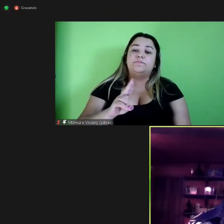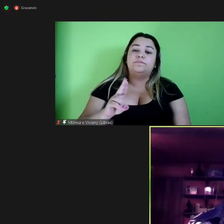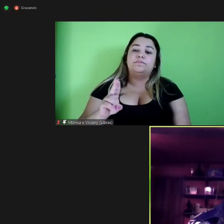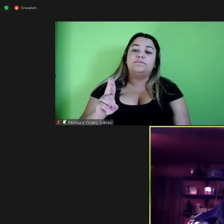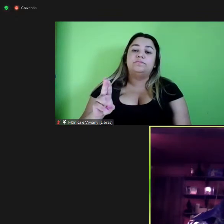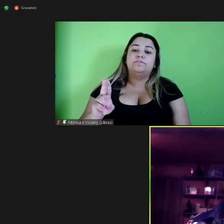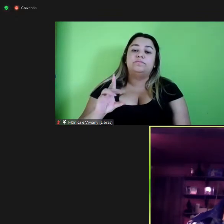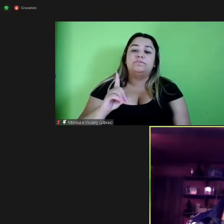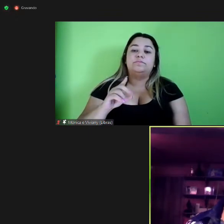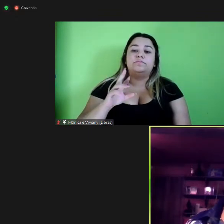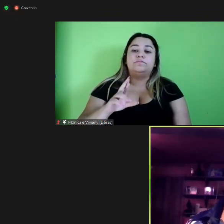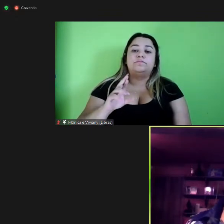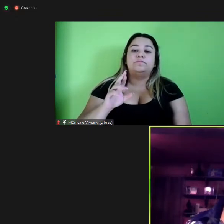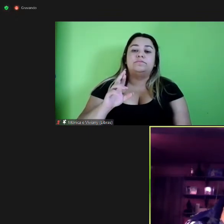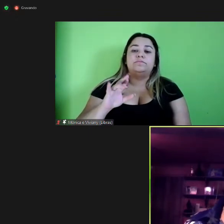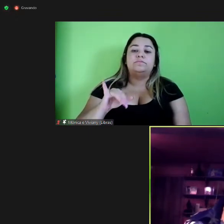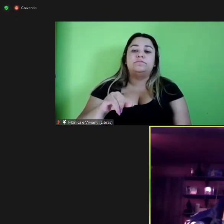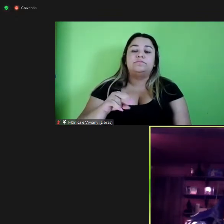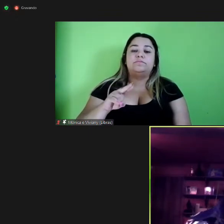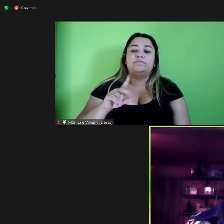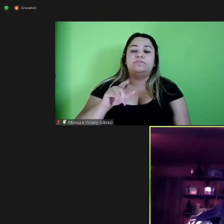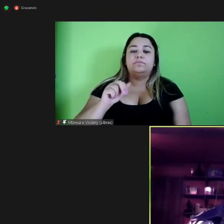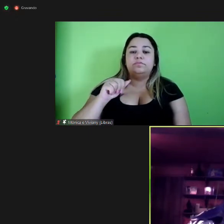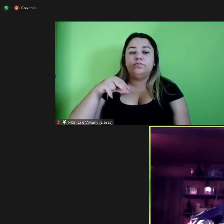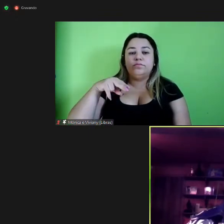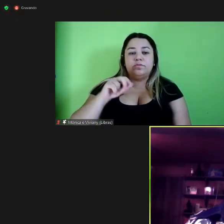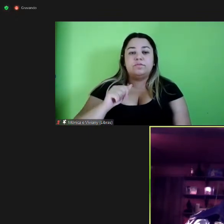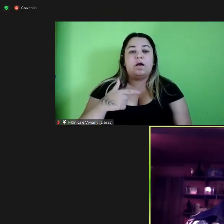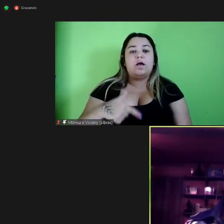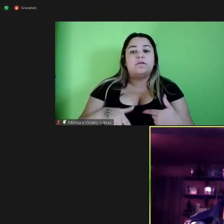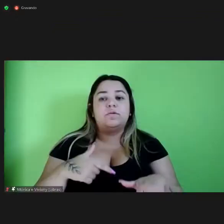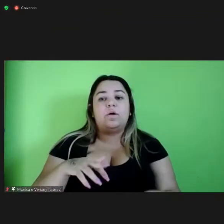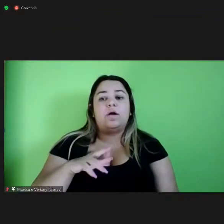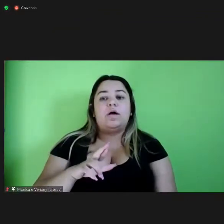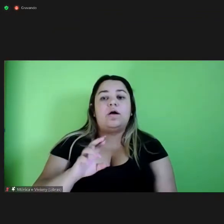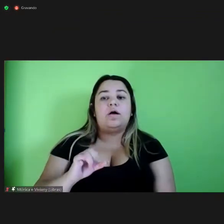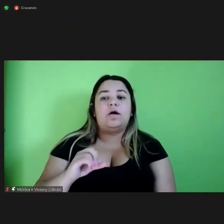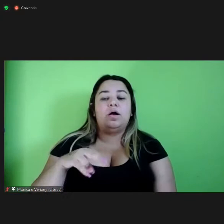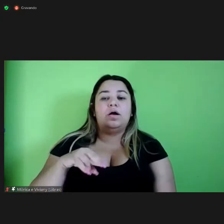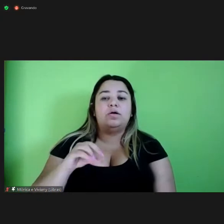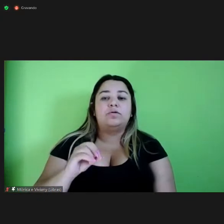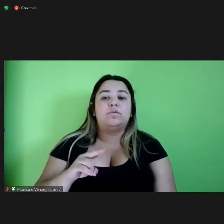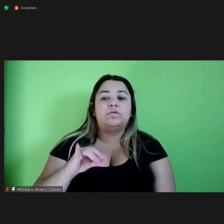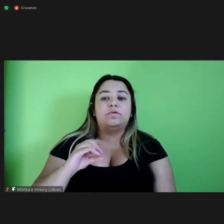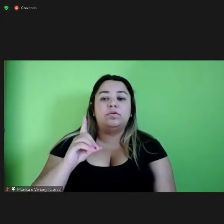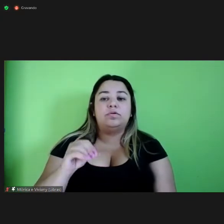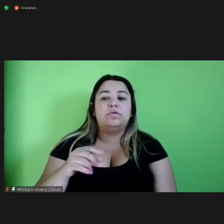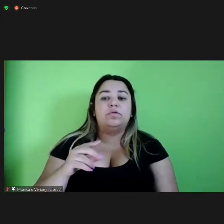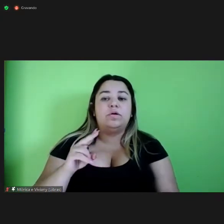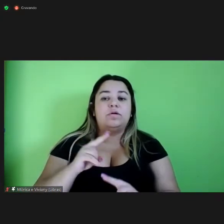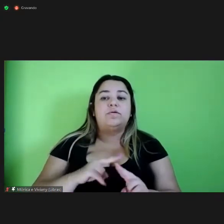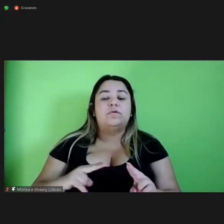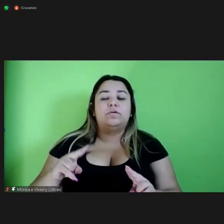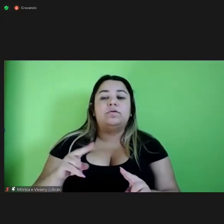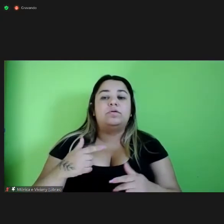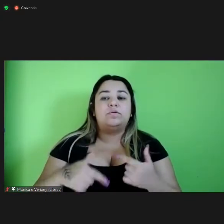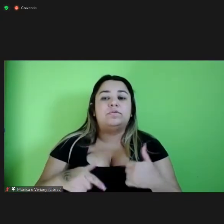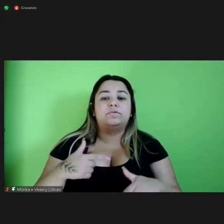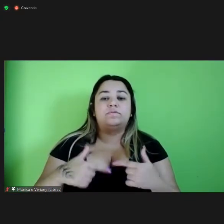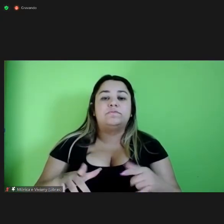United Kingdom. I work at the London South Bank University as a nurse educator. And thank you for having